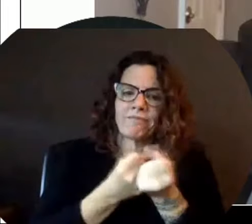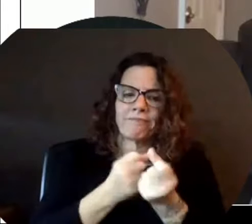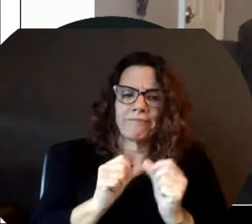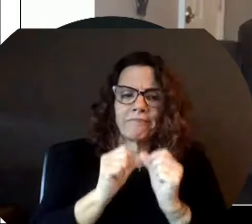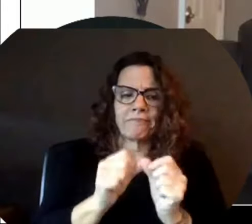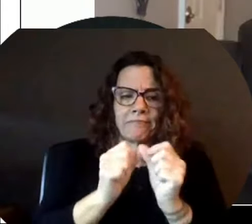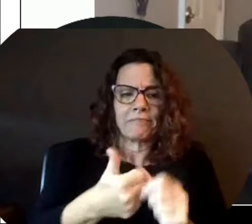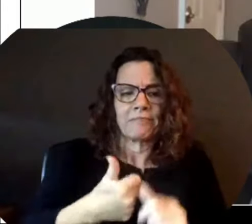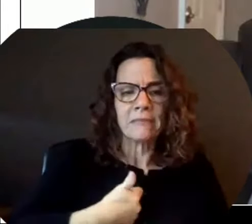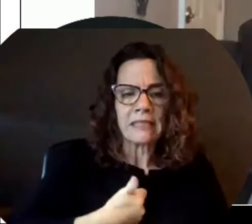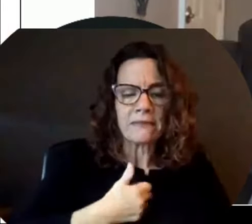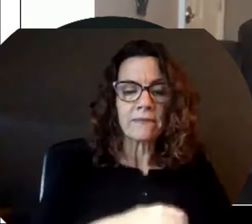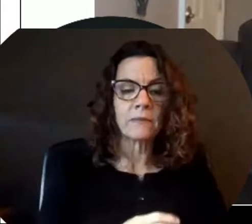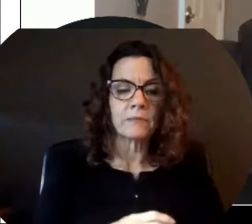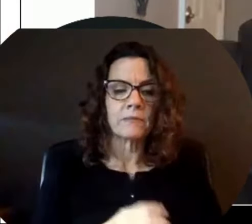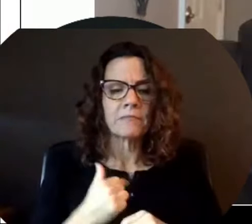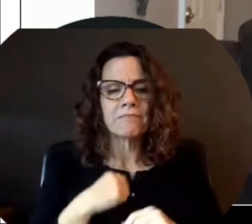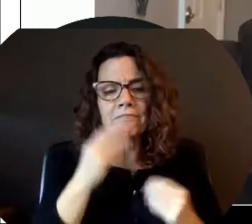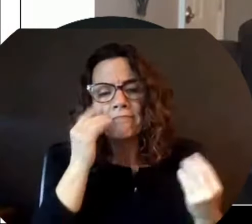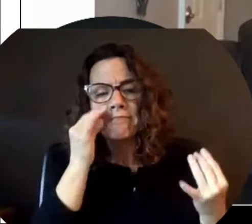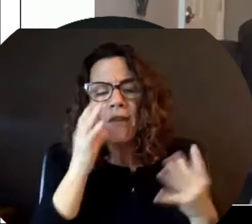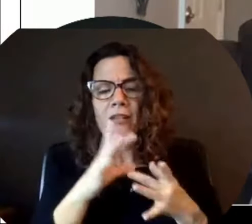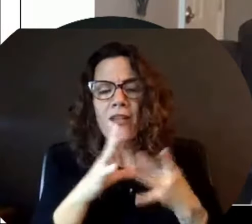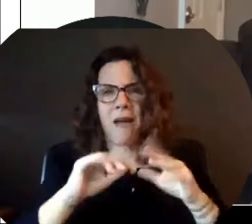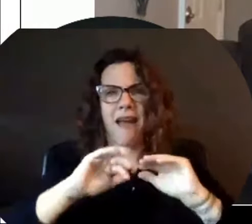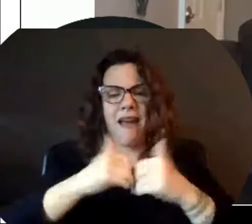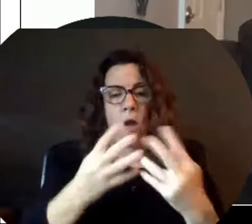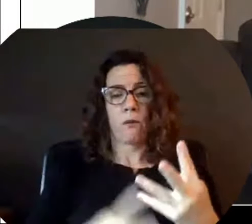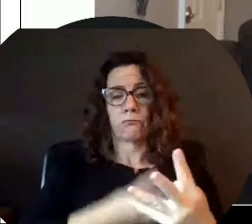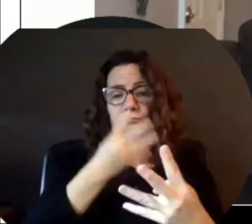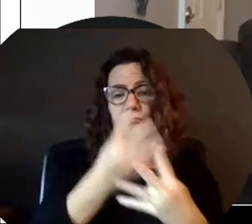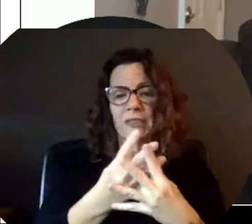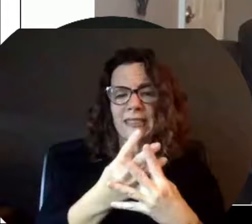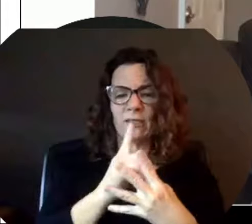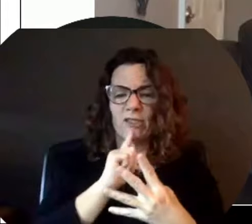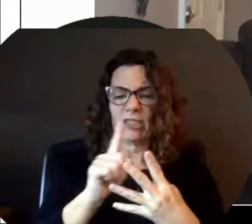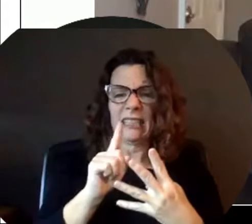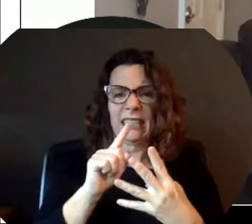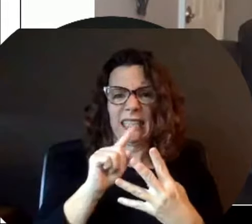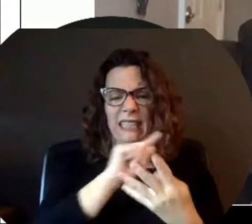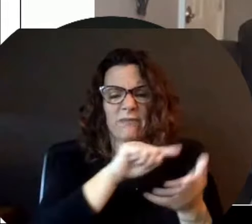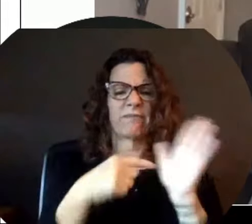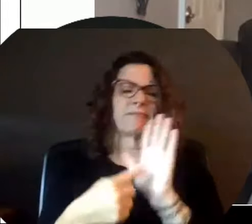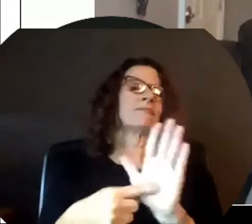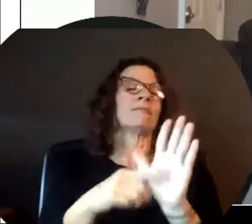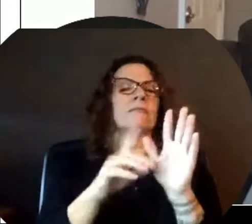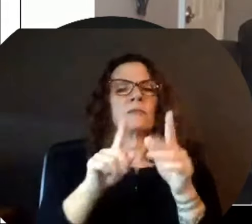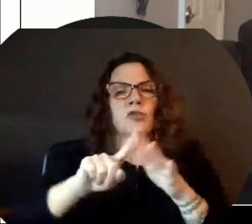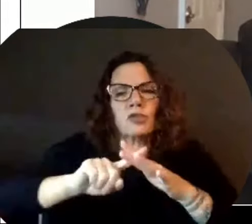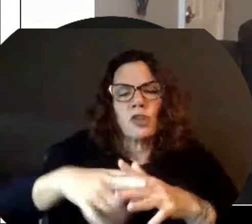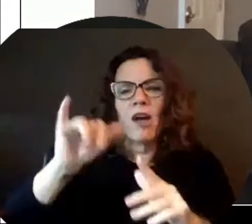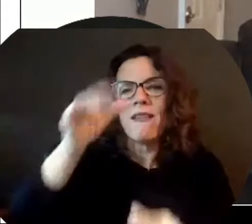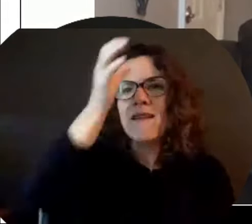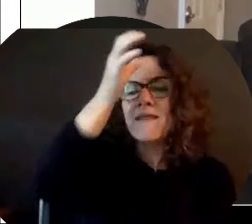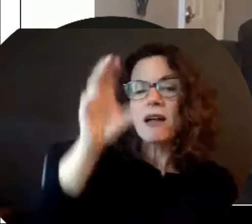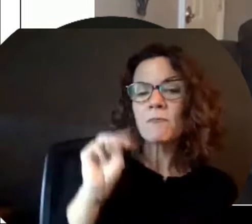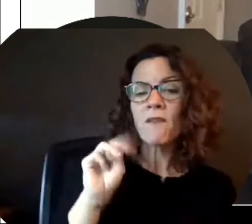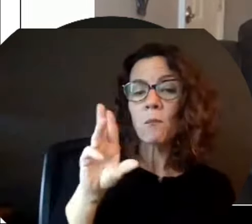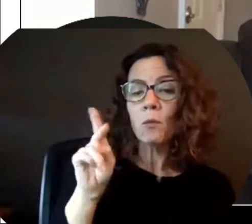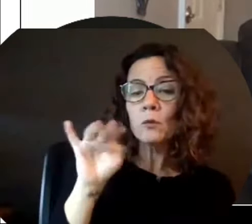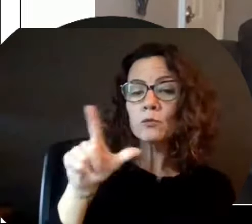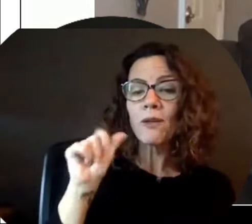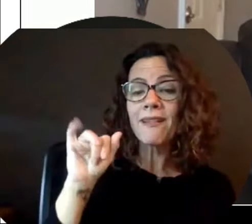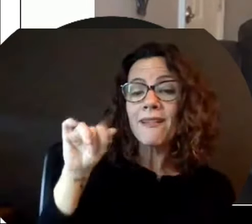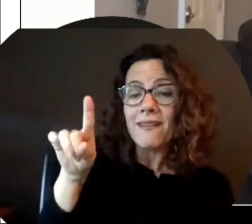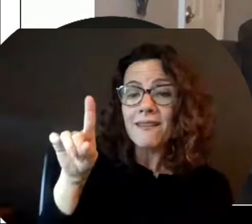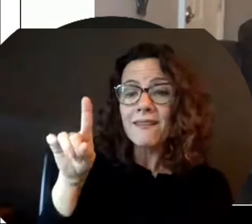you're talking about, like, food and resources, or whether you're talking about politically and, like, being able to be a safety net. For